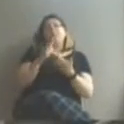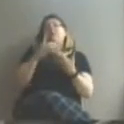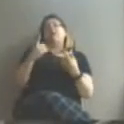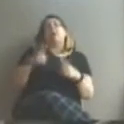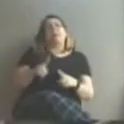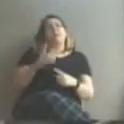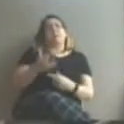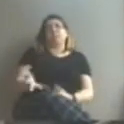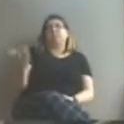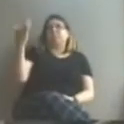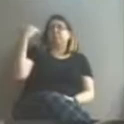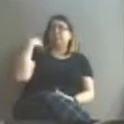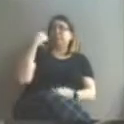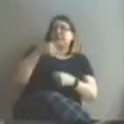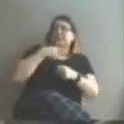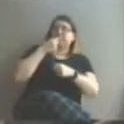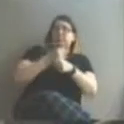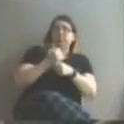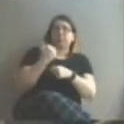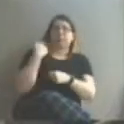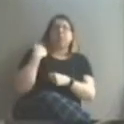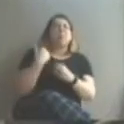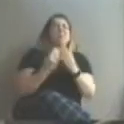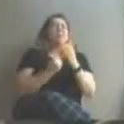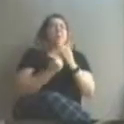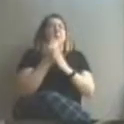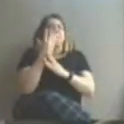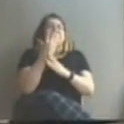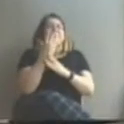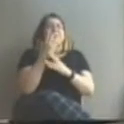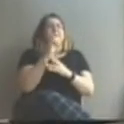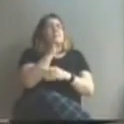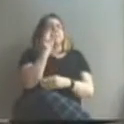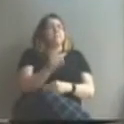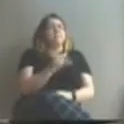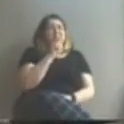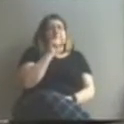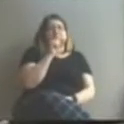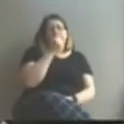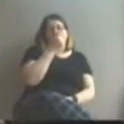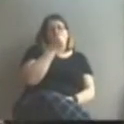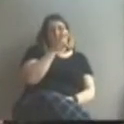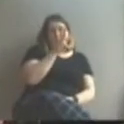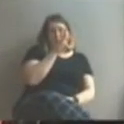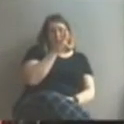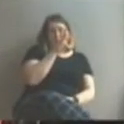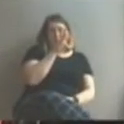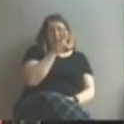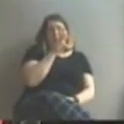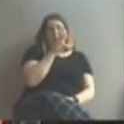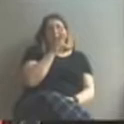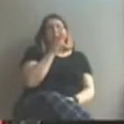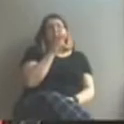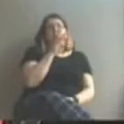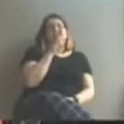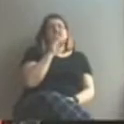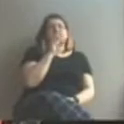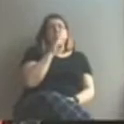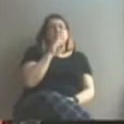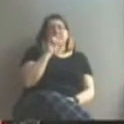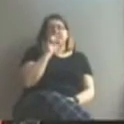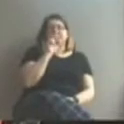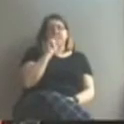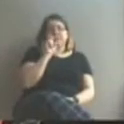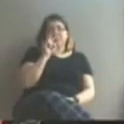a year ago. Sometime early in the spring semester of 2016, Rob Tanner and